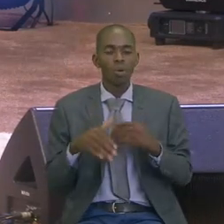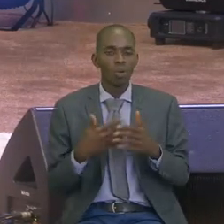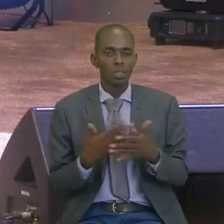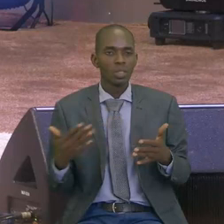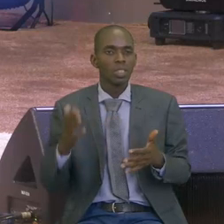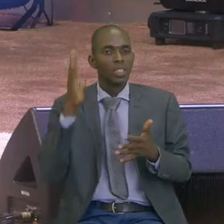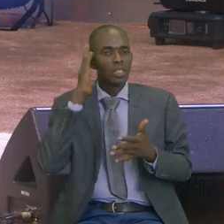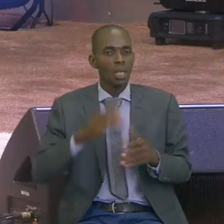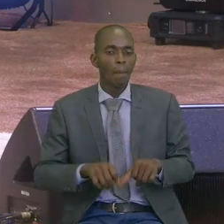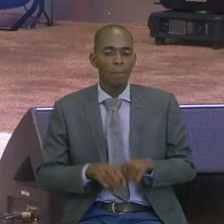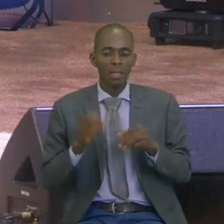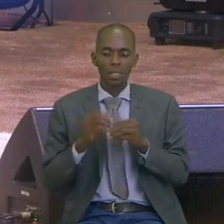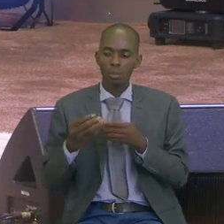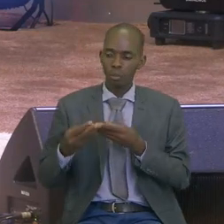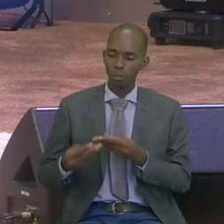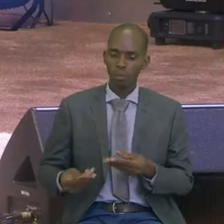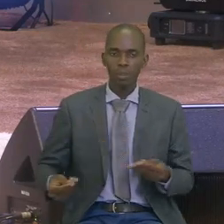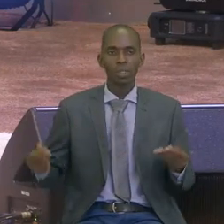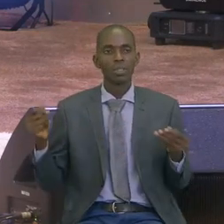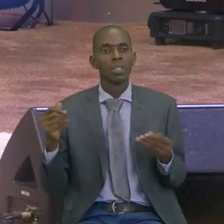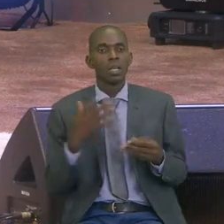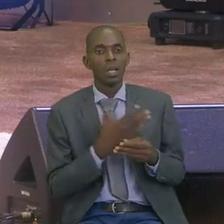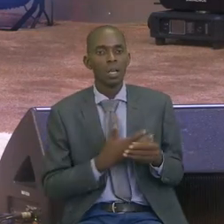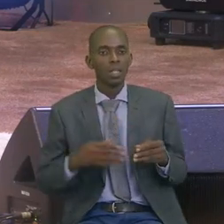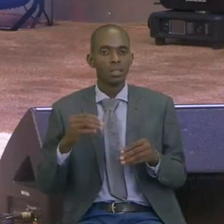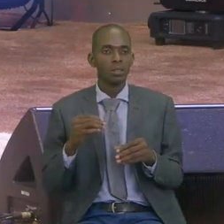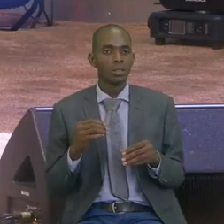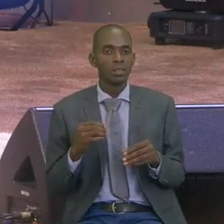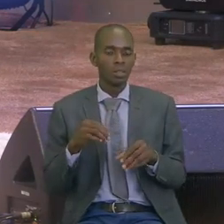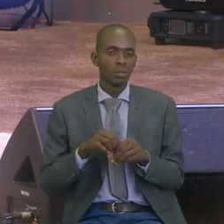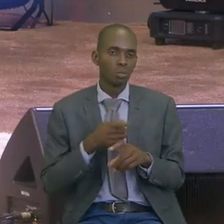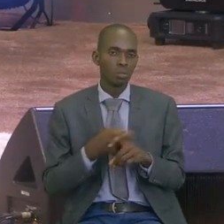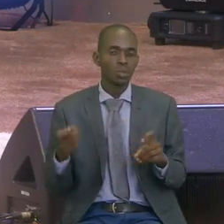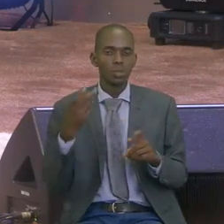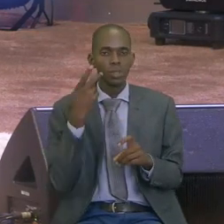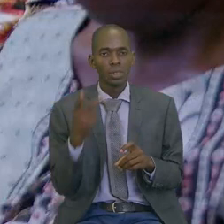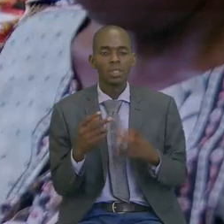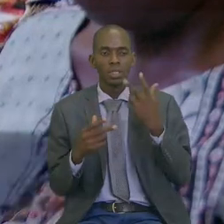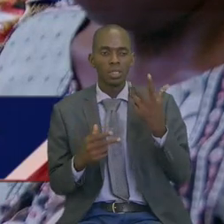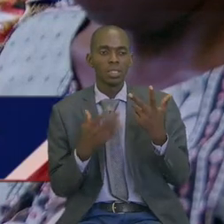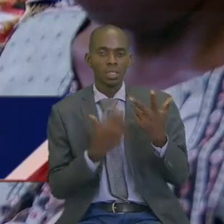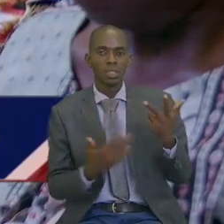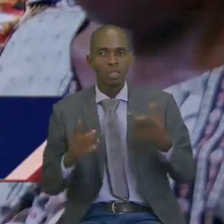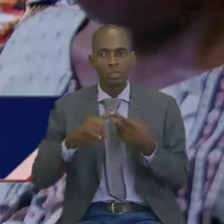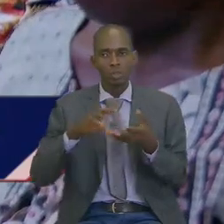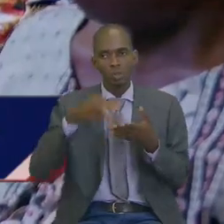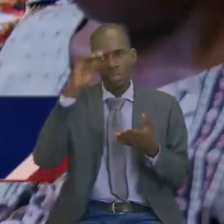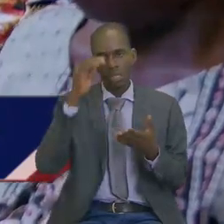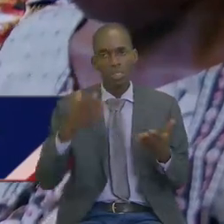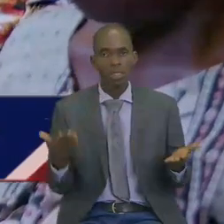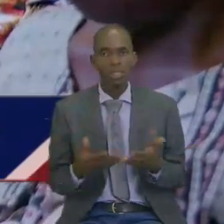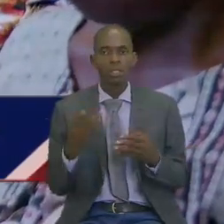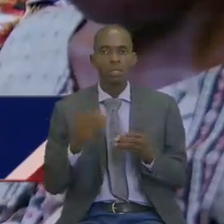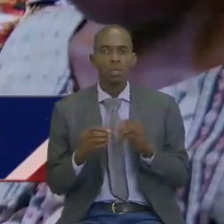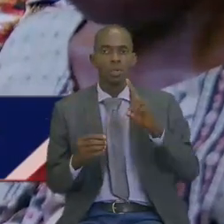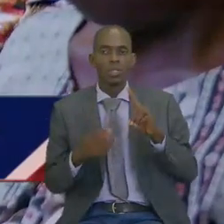in pieces and bruise. Three things we're looking at. Number one, we're looking at the initial golden hedge